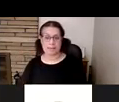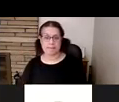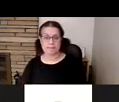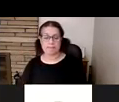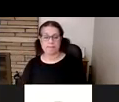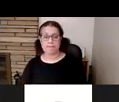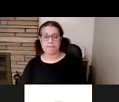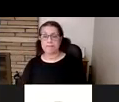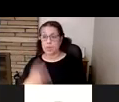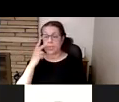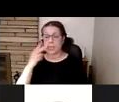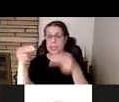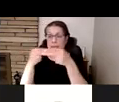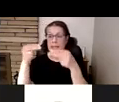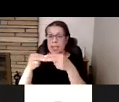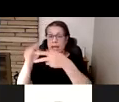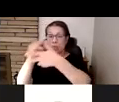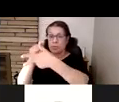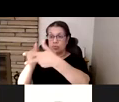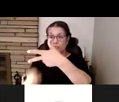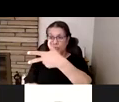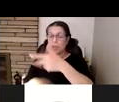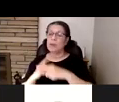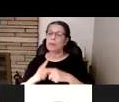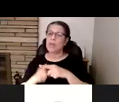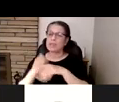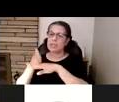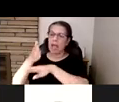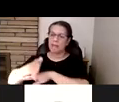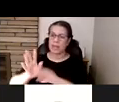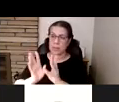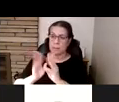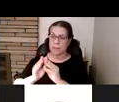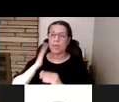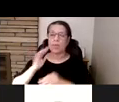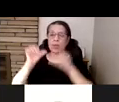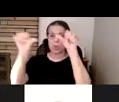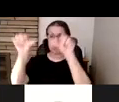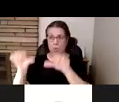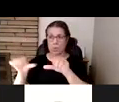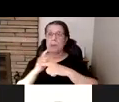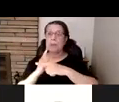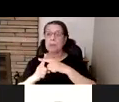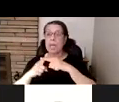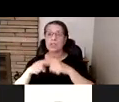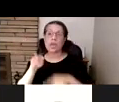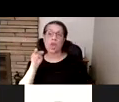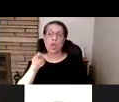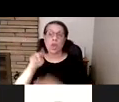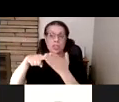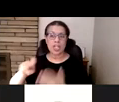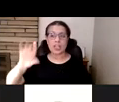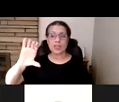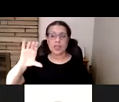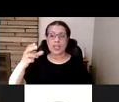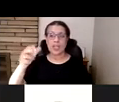links on the slide, which will be posted online after the meeting. And I think they're also in the chat. And thank you all so much for listening. I'm